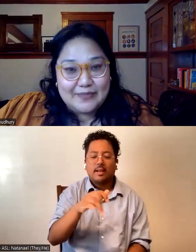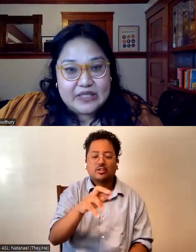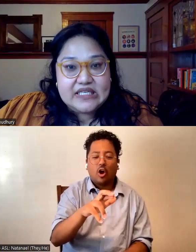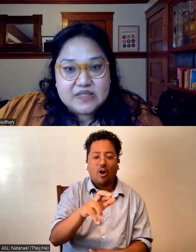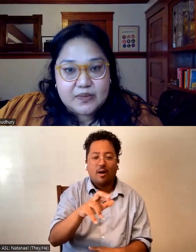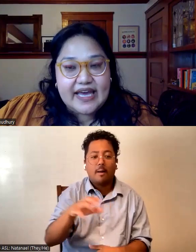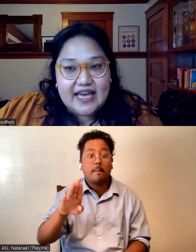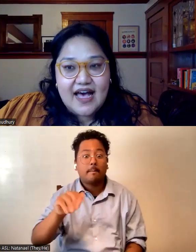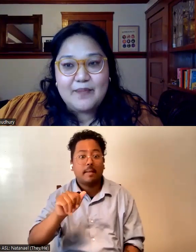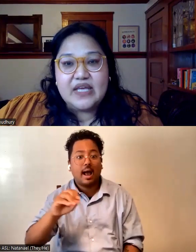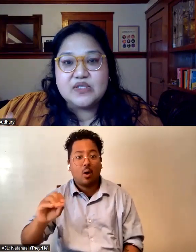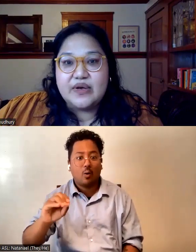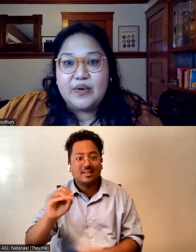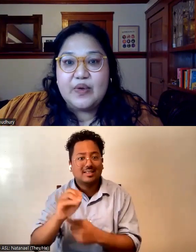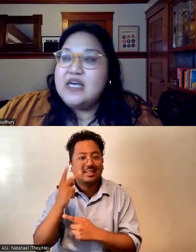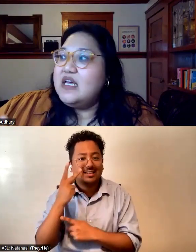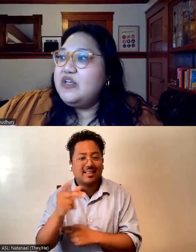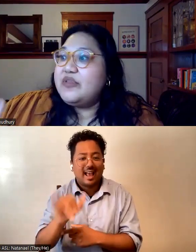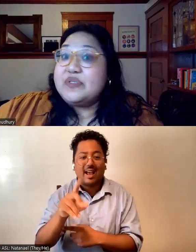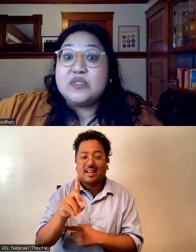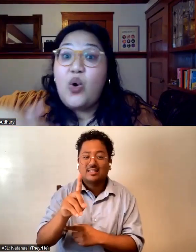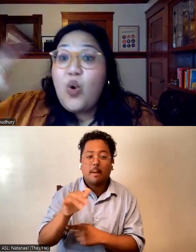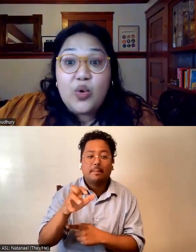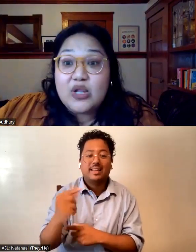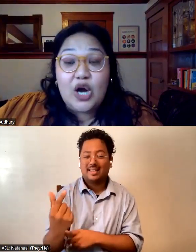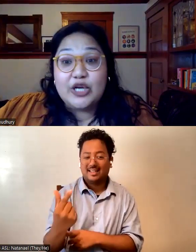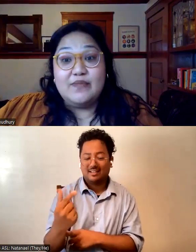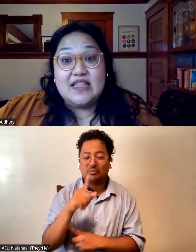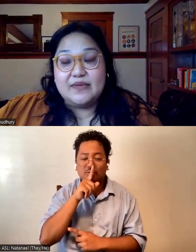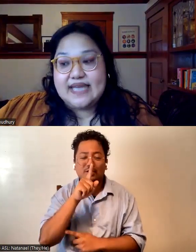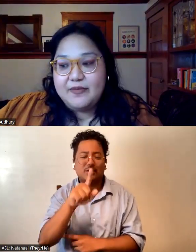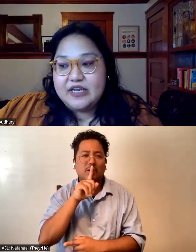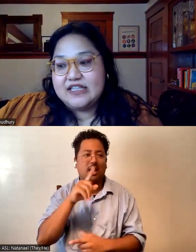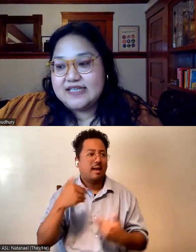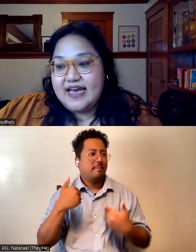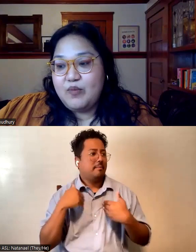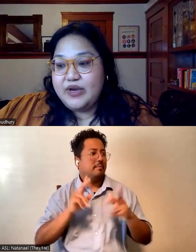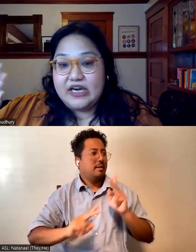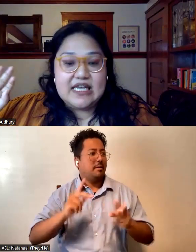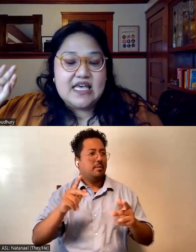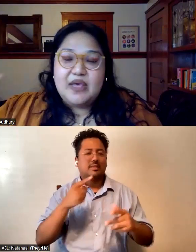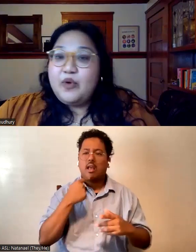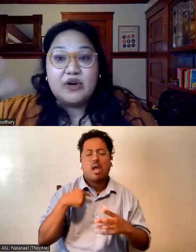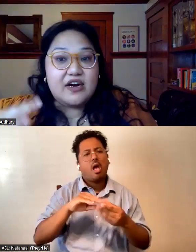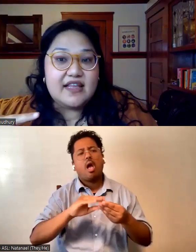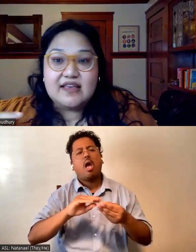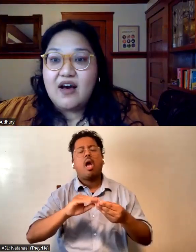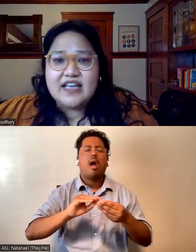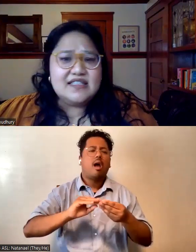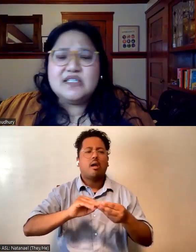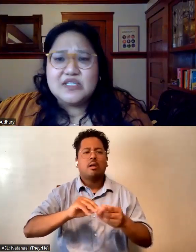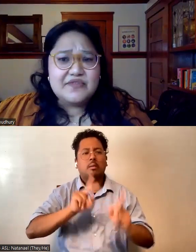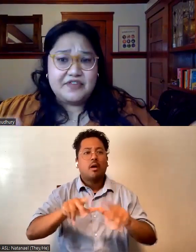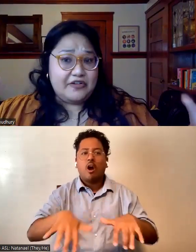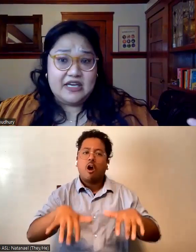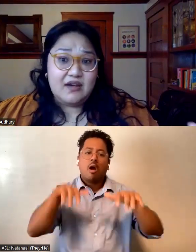little dumplings, right? And so, there was this whole argument that was happening at the time where people were in the